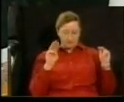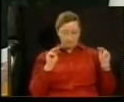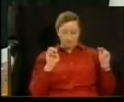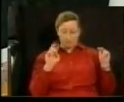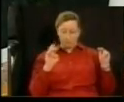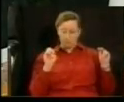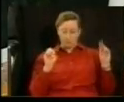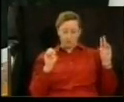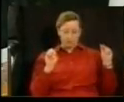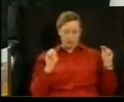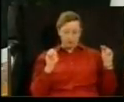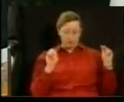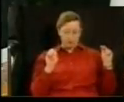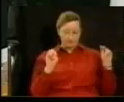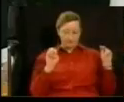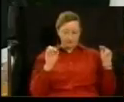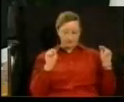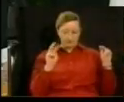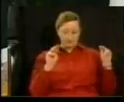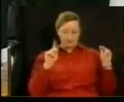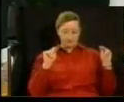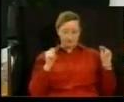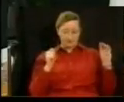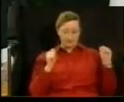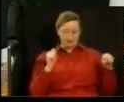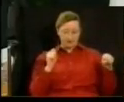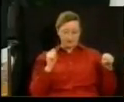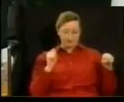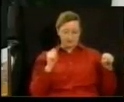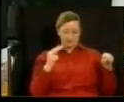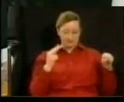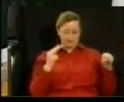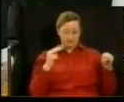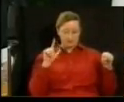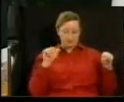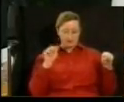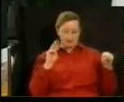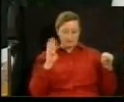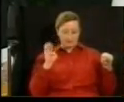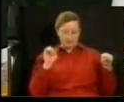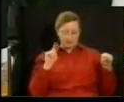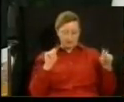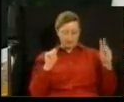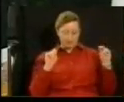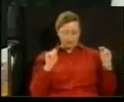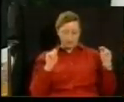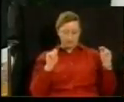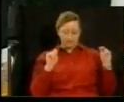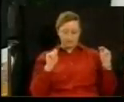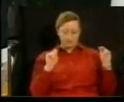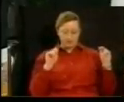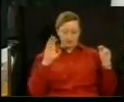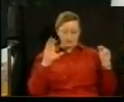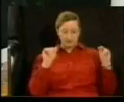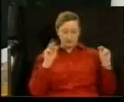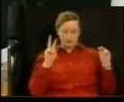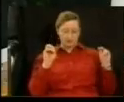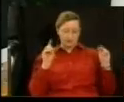No. Commissioner Smith. Yes. Commissioner Lambert. Commissioner